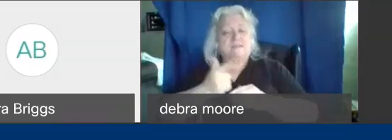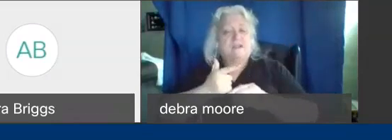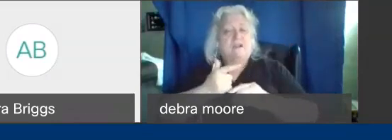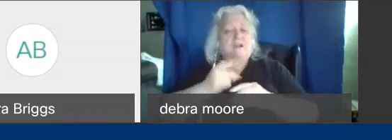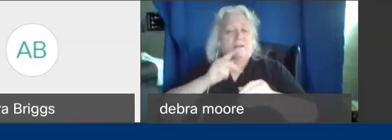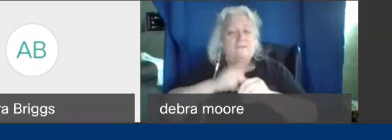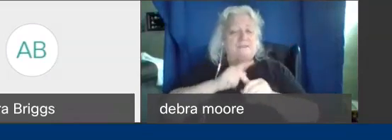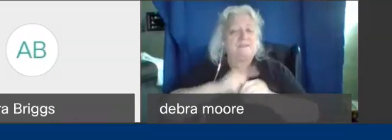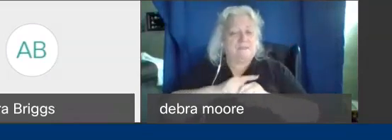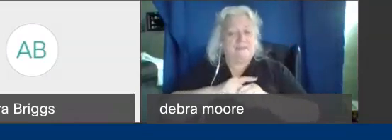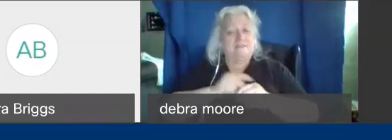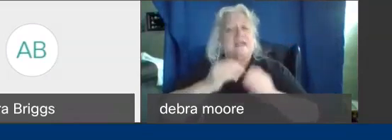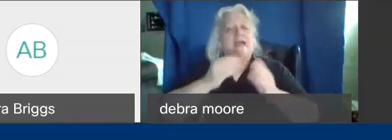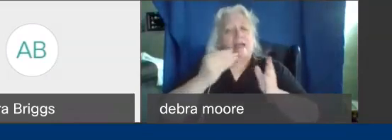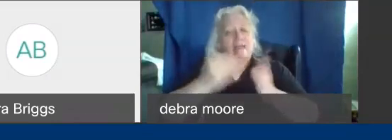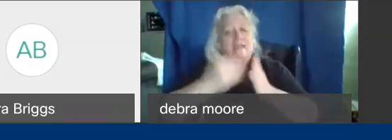an event.